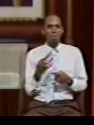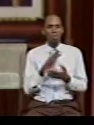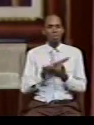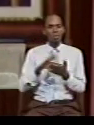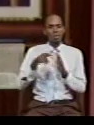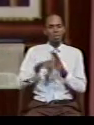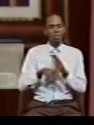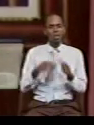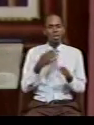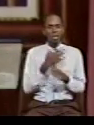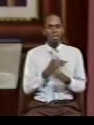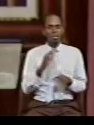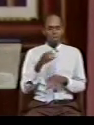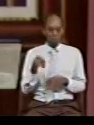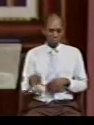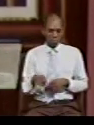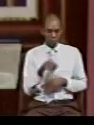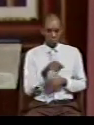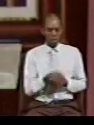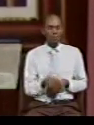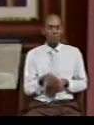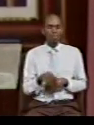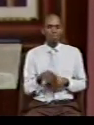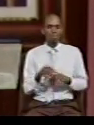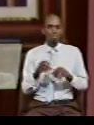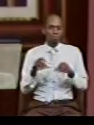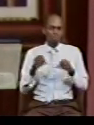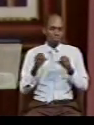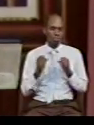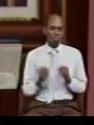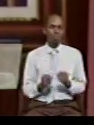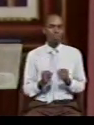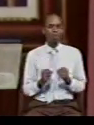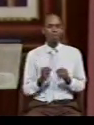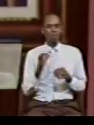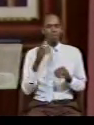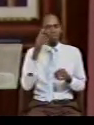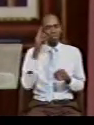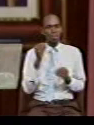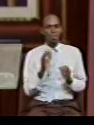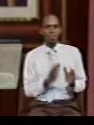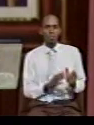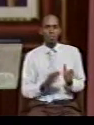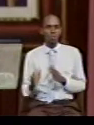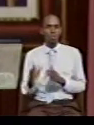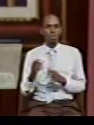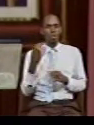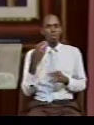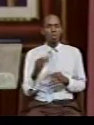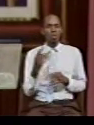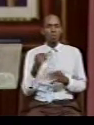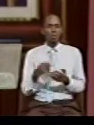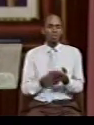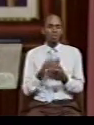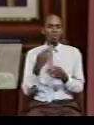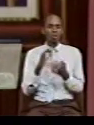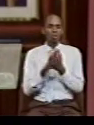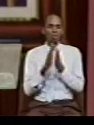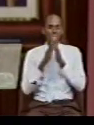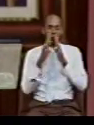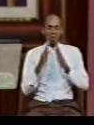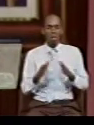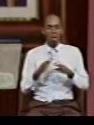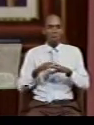your feet shod with the preparation of the gospel of peace, above all, taking the shield of